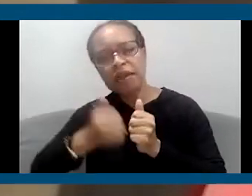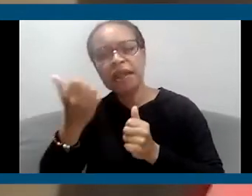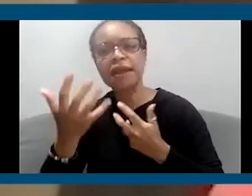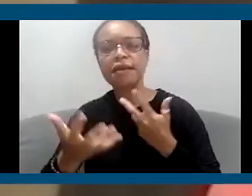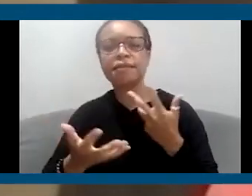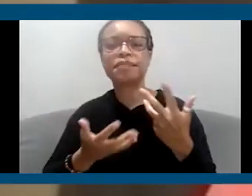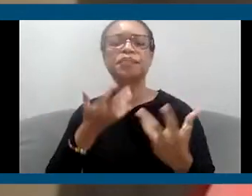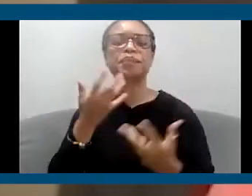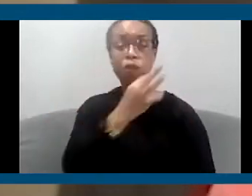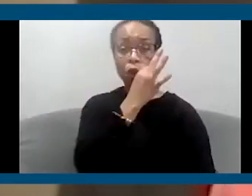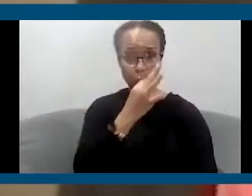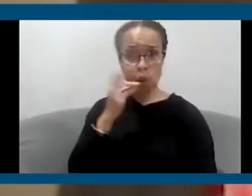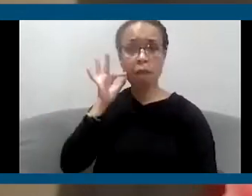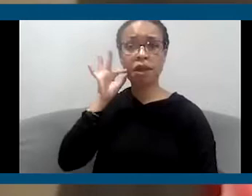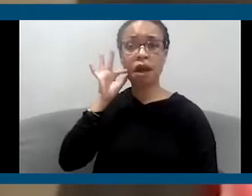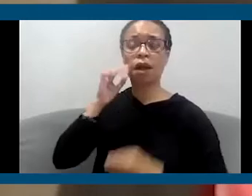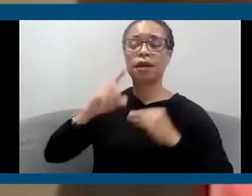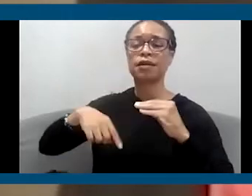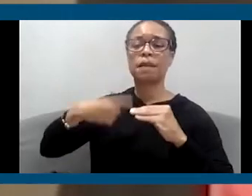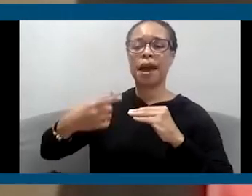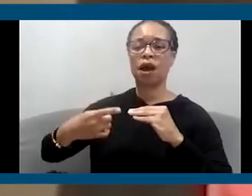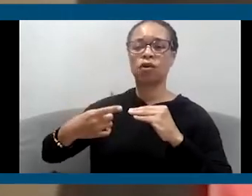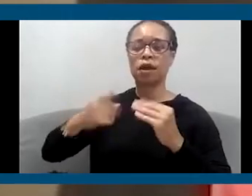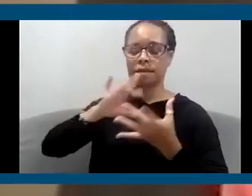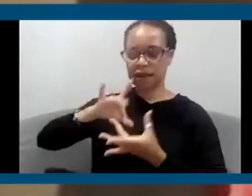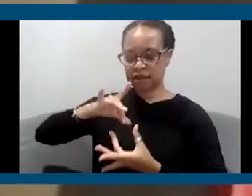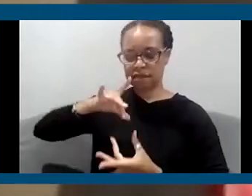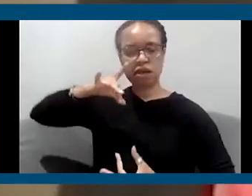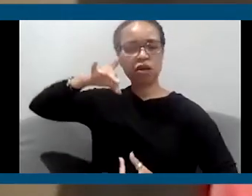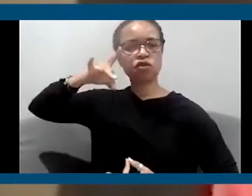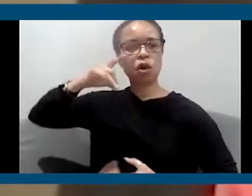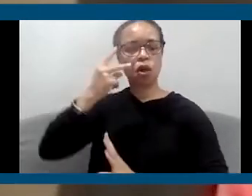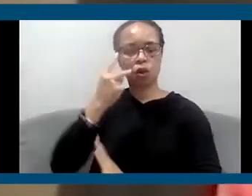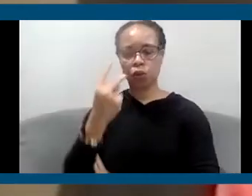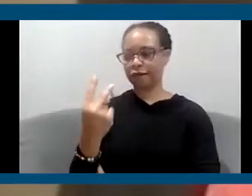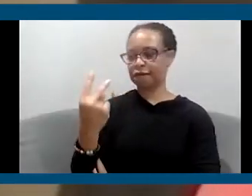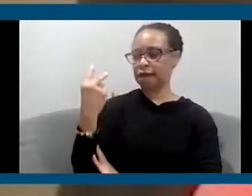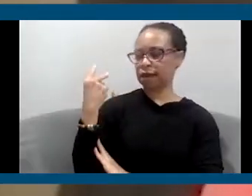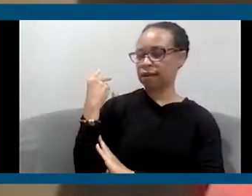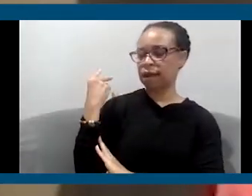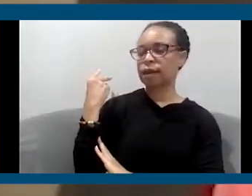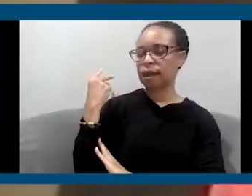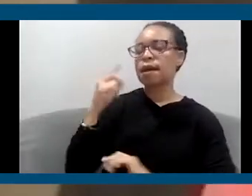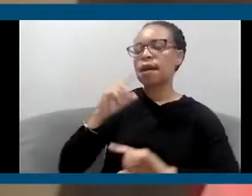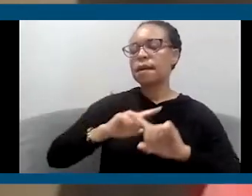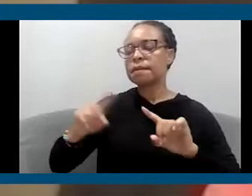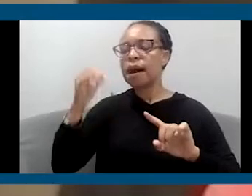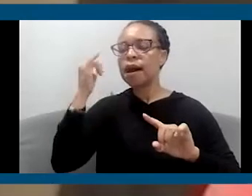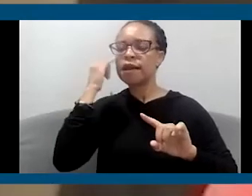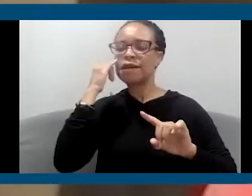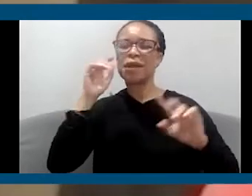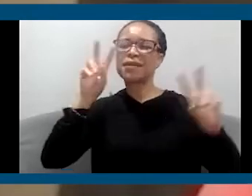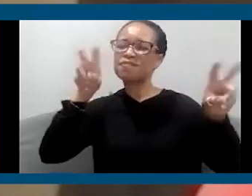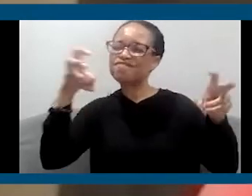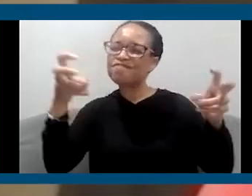mostly Ramadan is about being spiritual, reflecting. But if you were to look at the materialistic side of